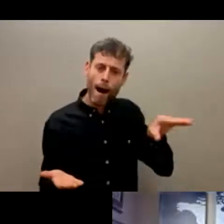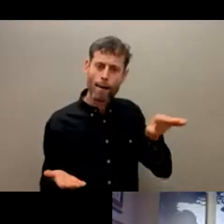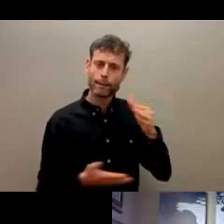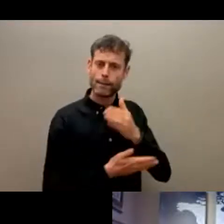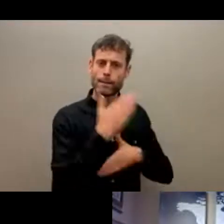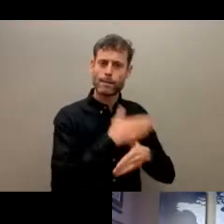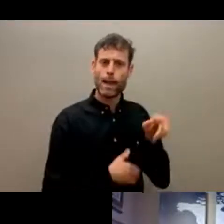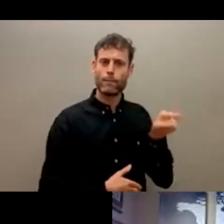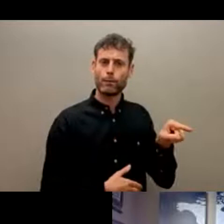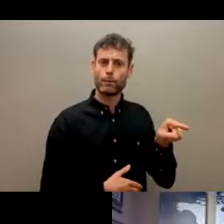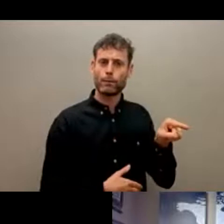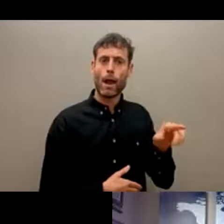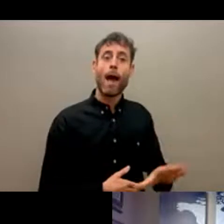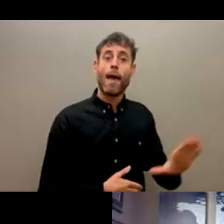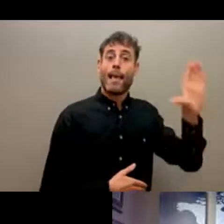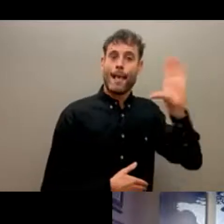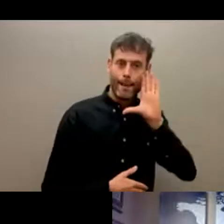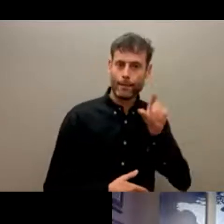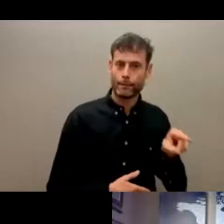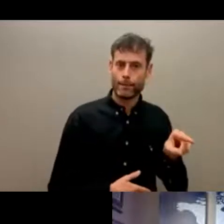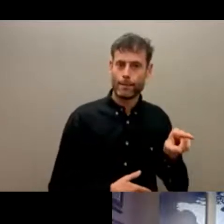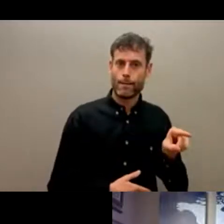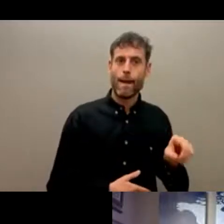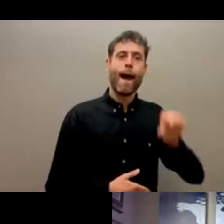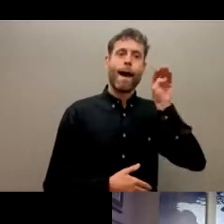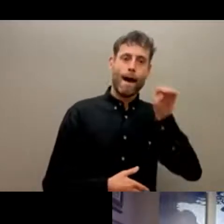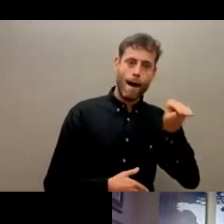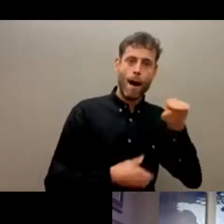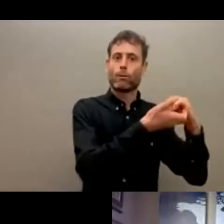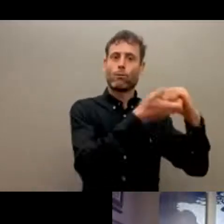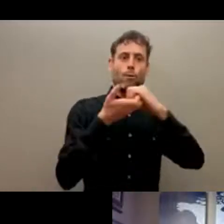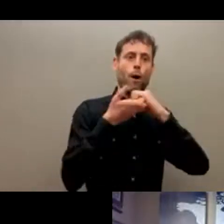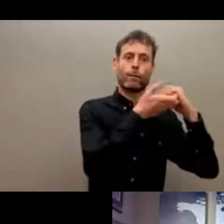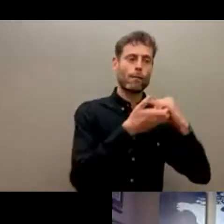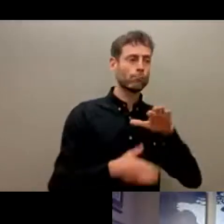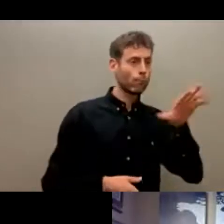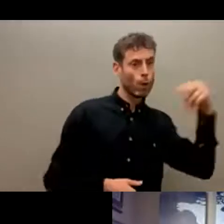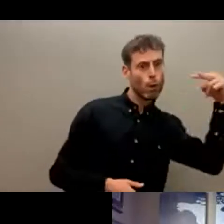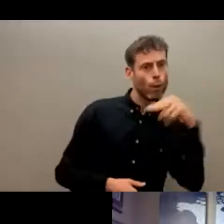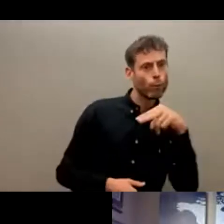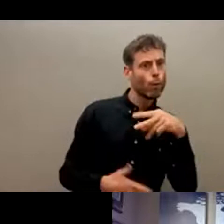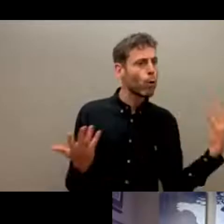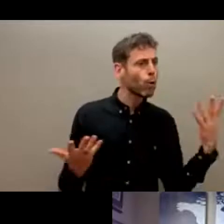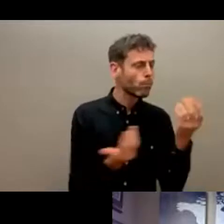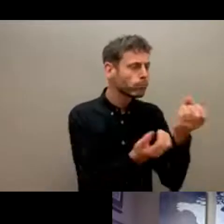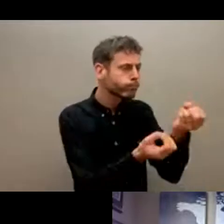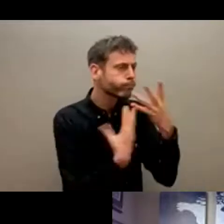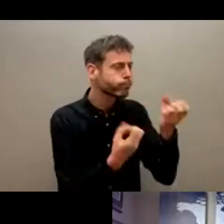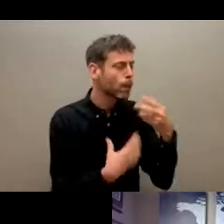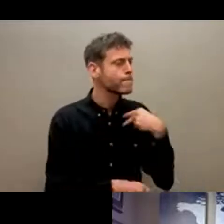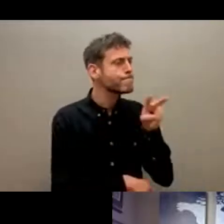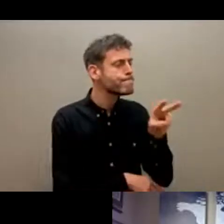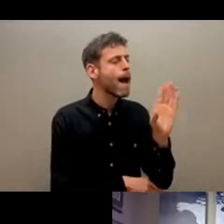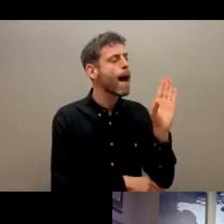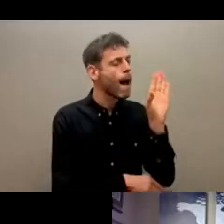understand their perspectives, their priorities, to ensure that focus really drives everything we do around